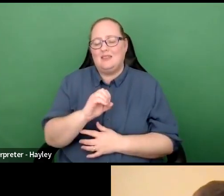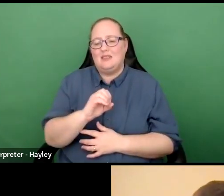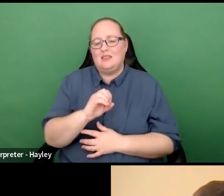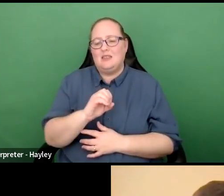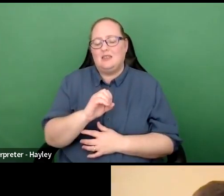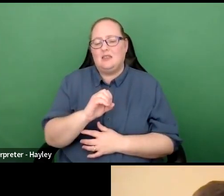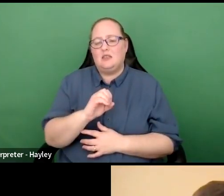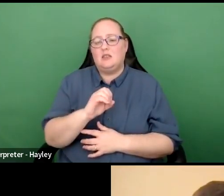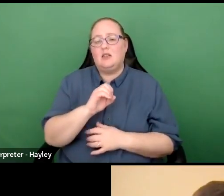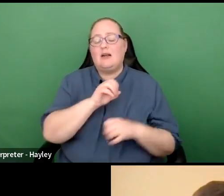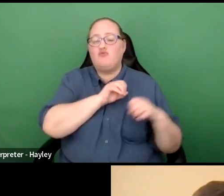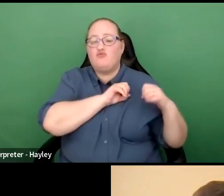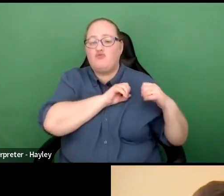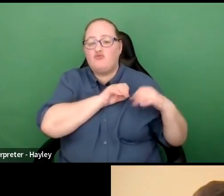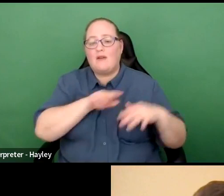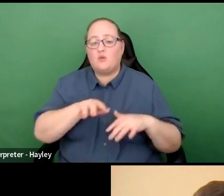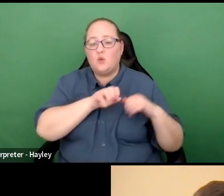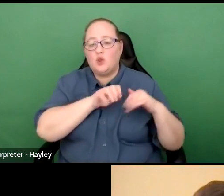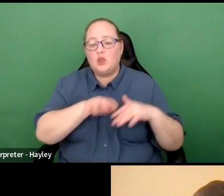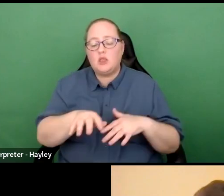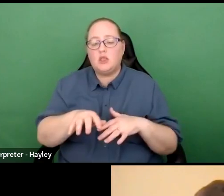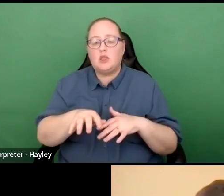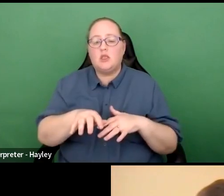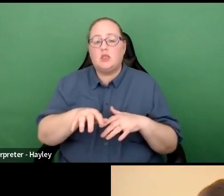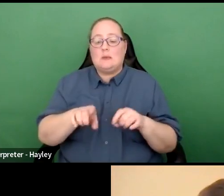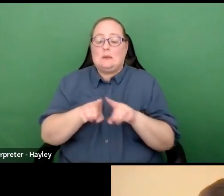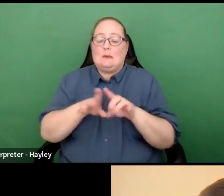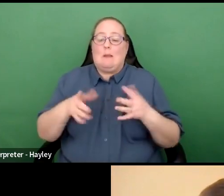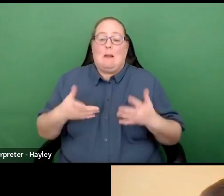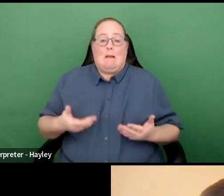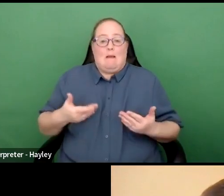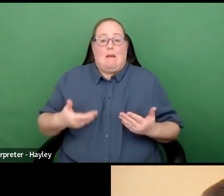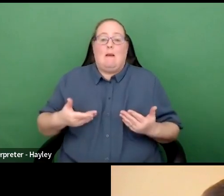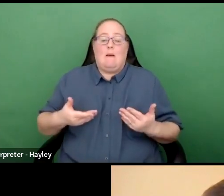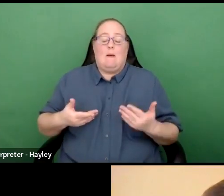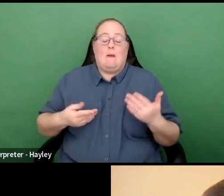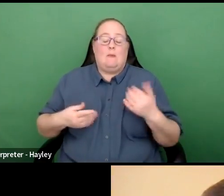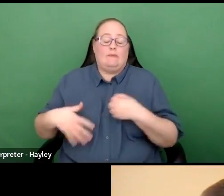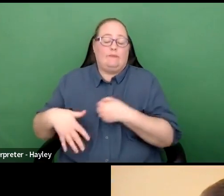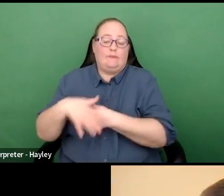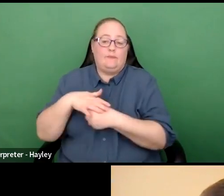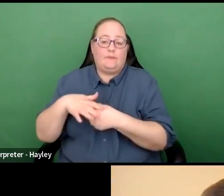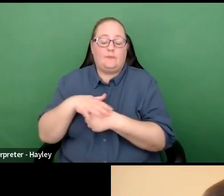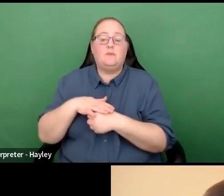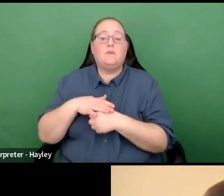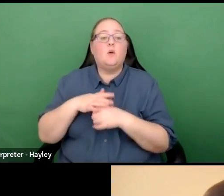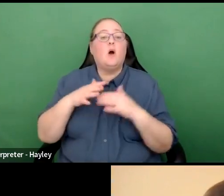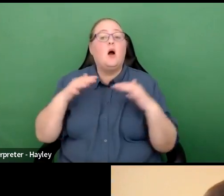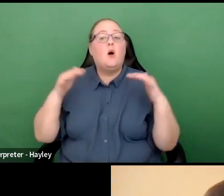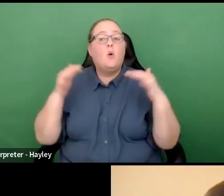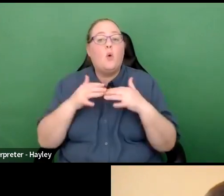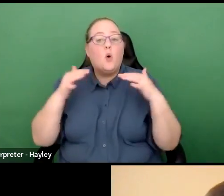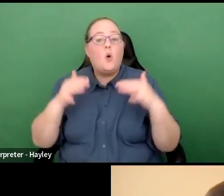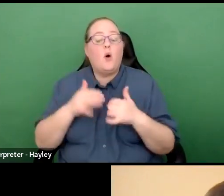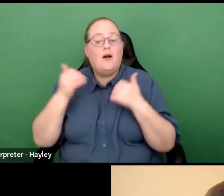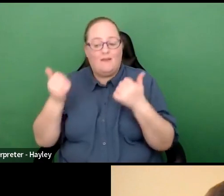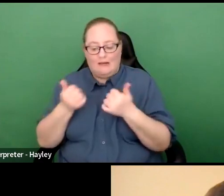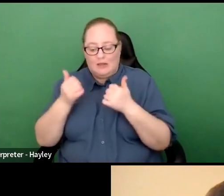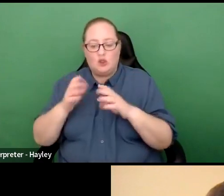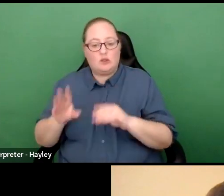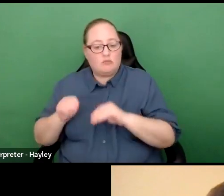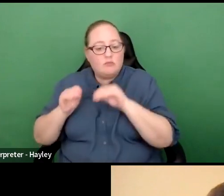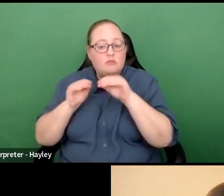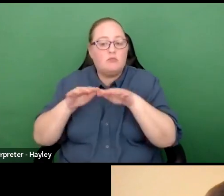of refugees, you know, it was very similar to what is happening now, moved after the war. They found themselves